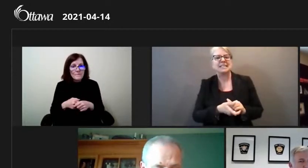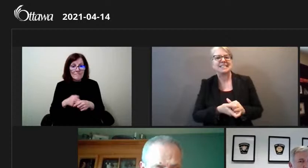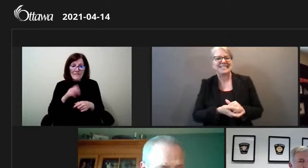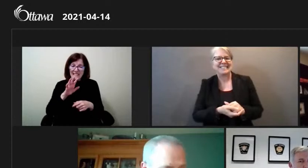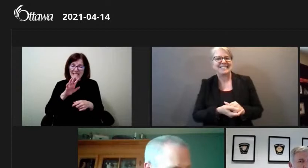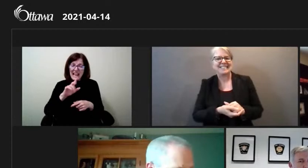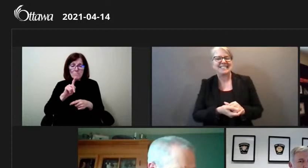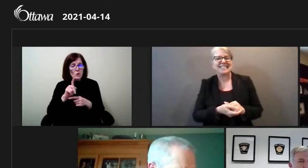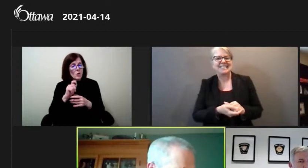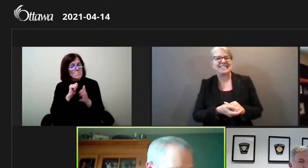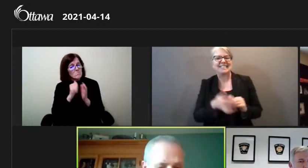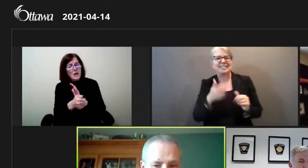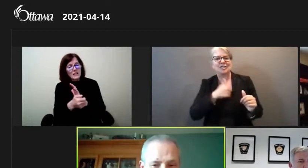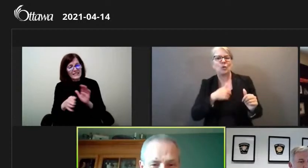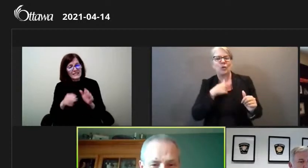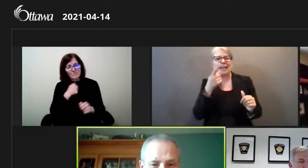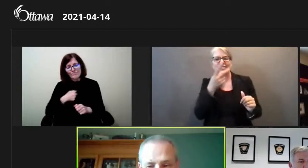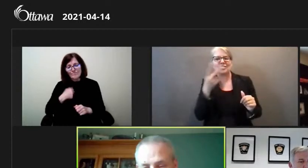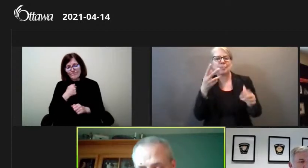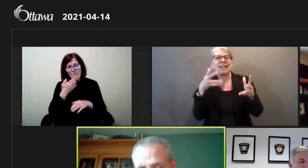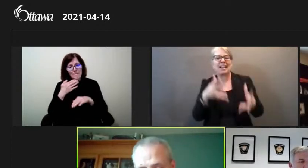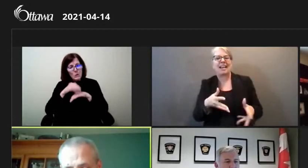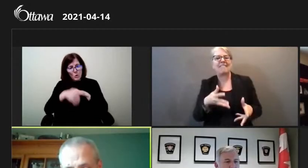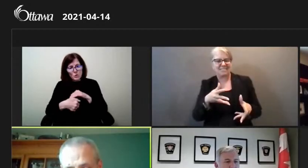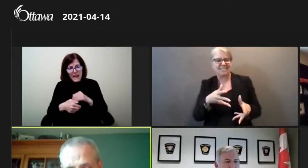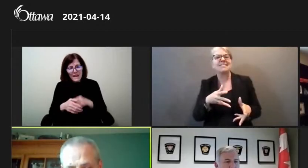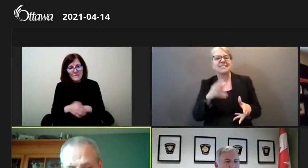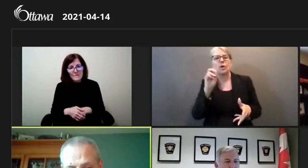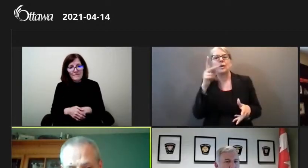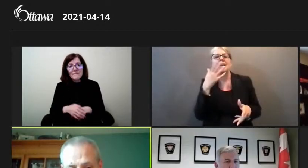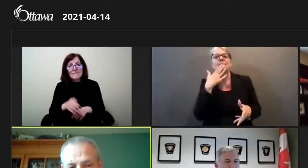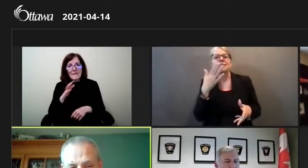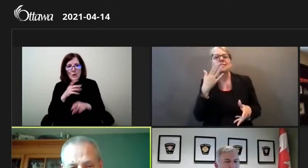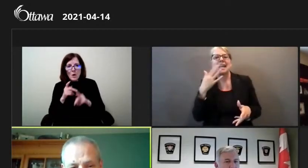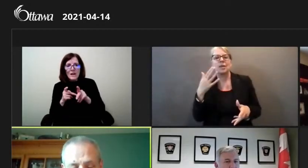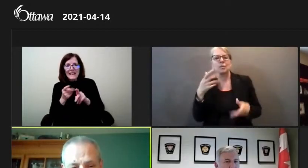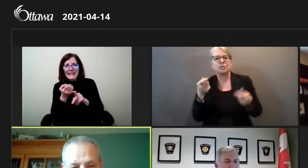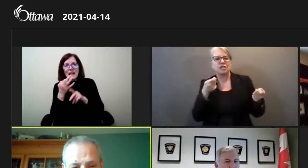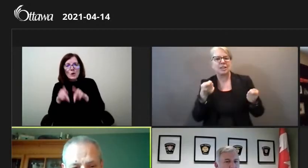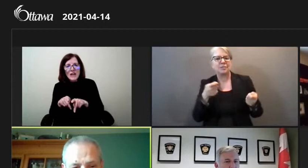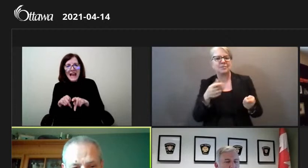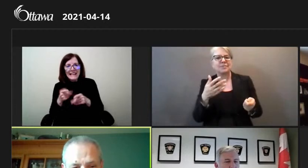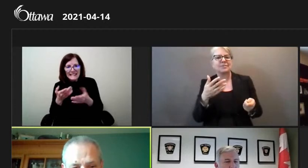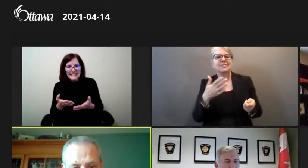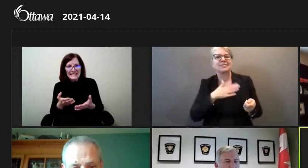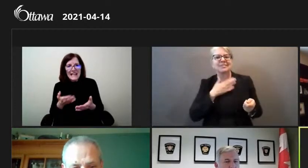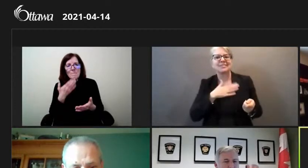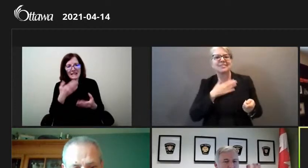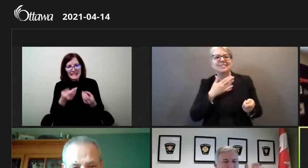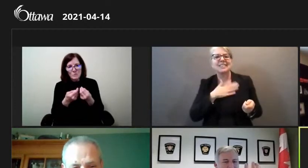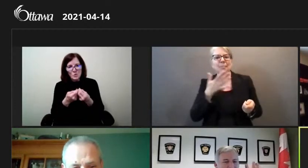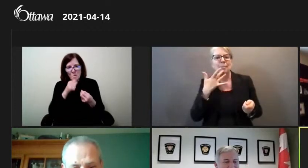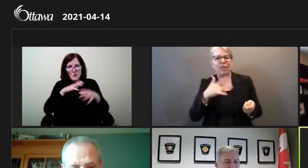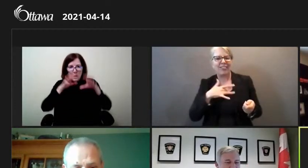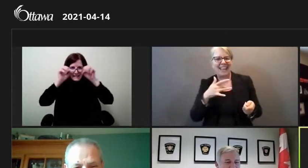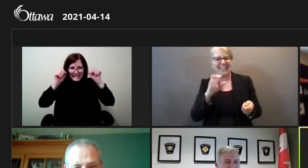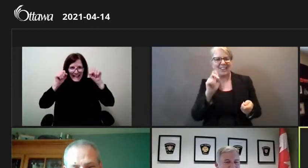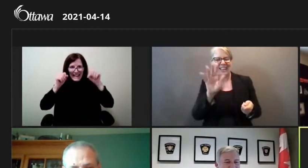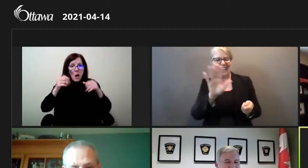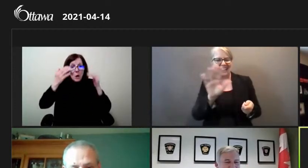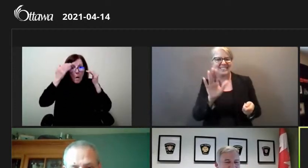Okay. Sure. And thanks. We have a couple of people still to go. Okay, thanks very much, Chair. But happy birthday. Thank you. Thanks. See you